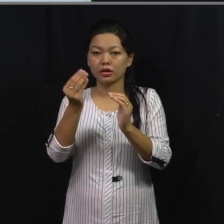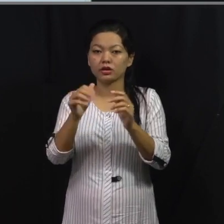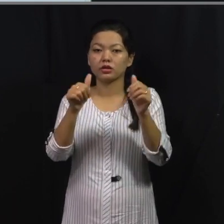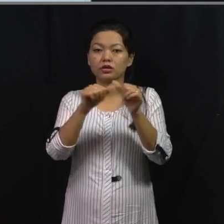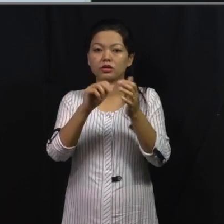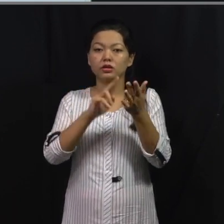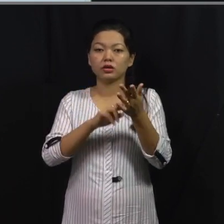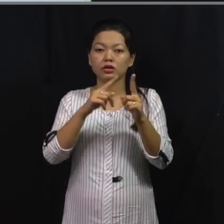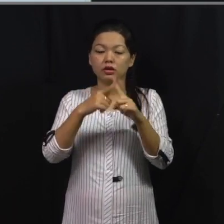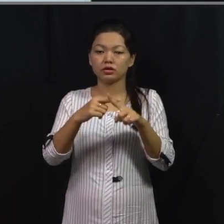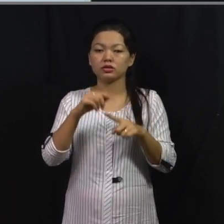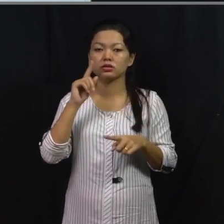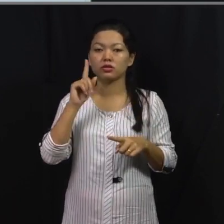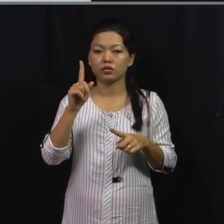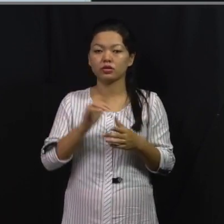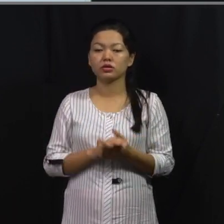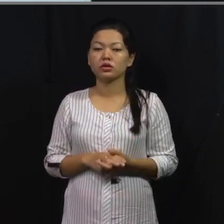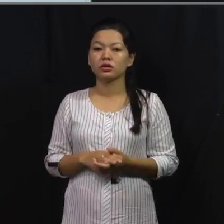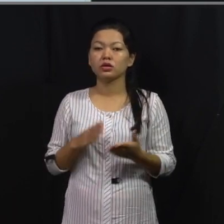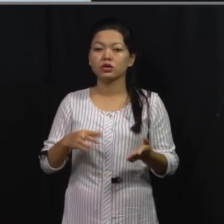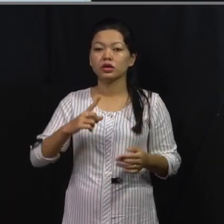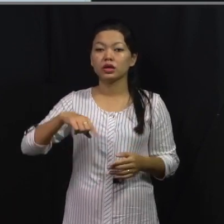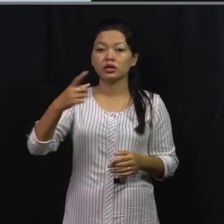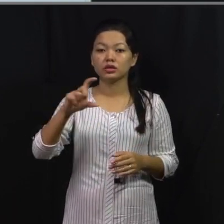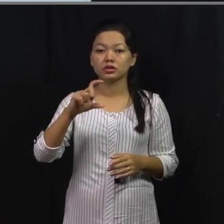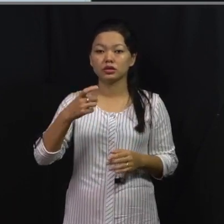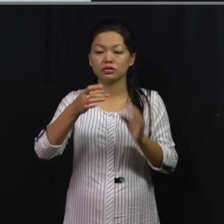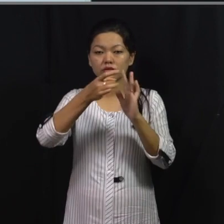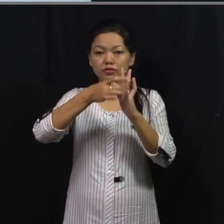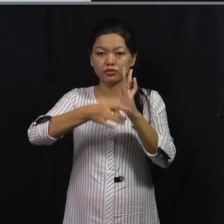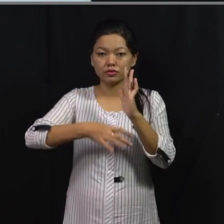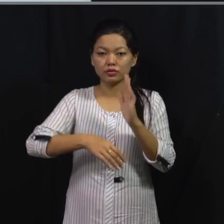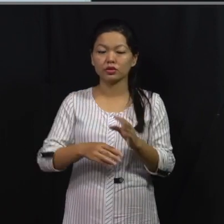know, other backward castes, you know, in more detail even